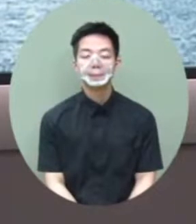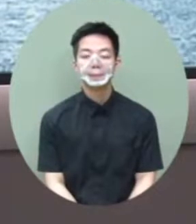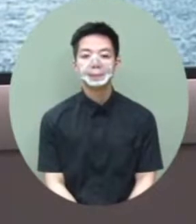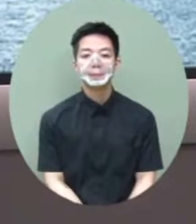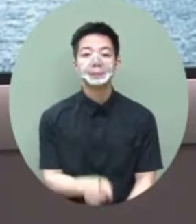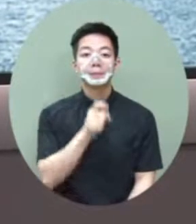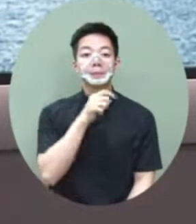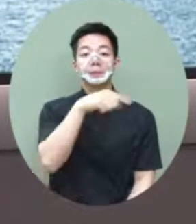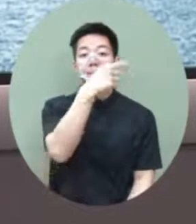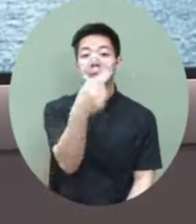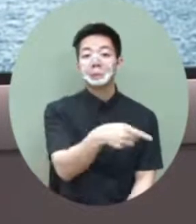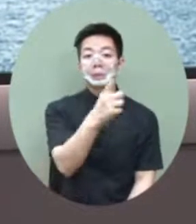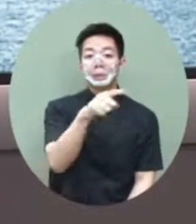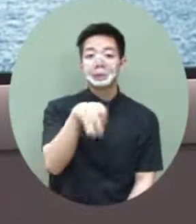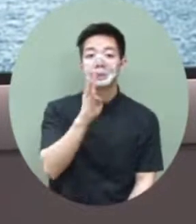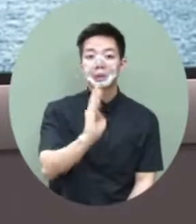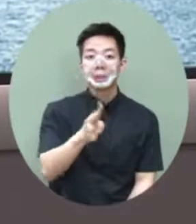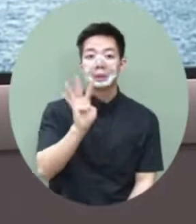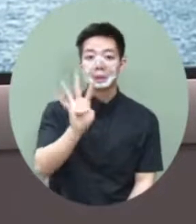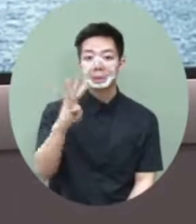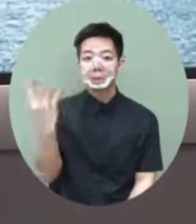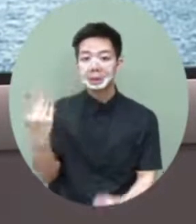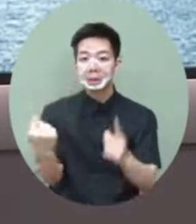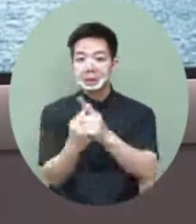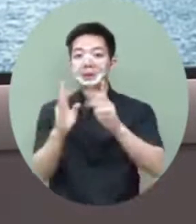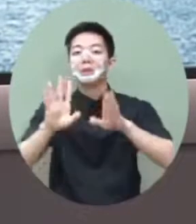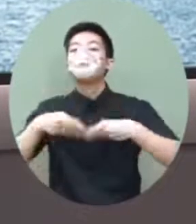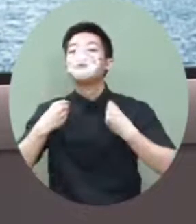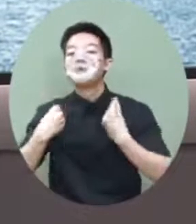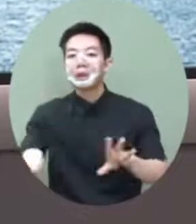18,876 staff members have been infected, and